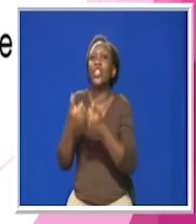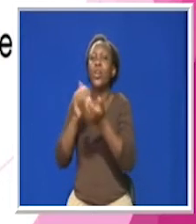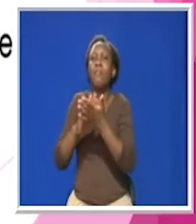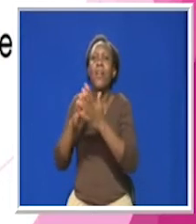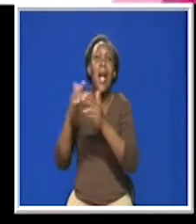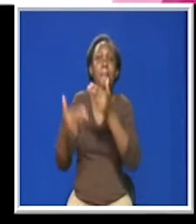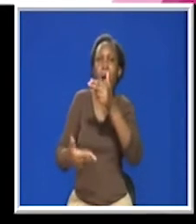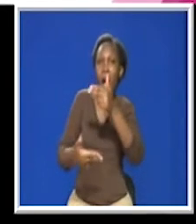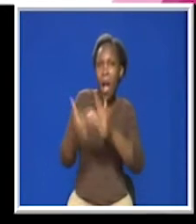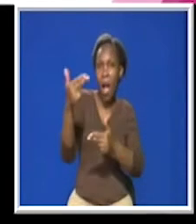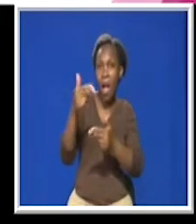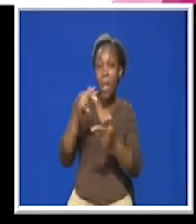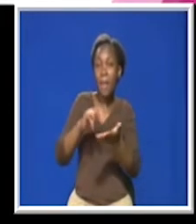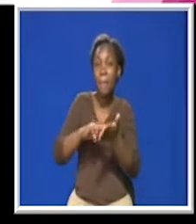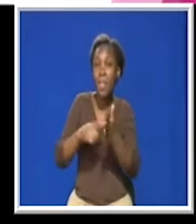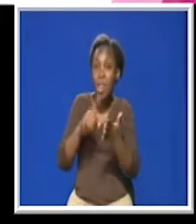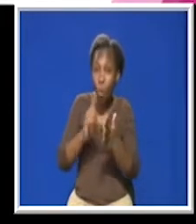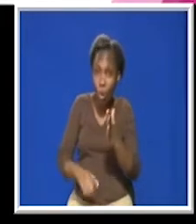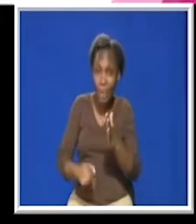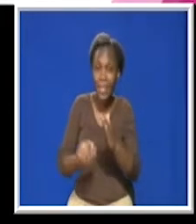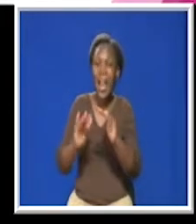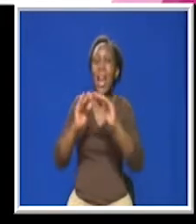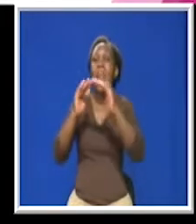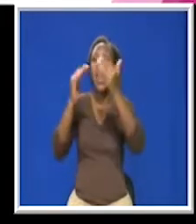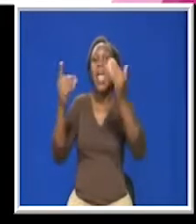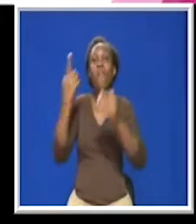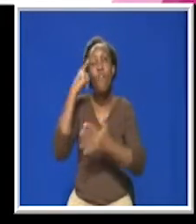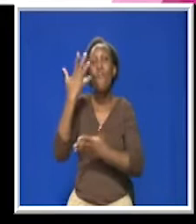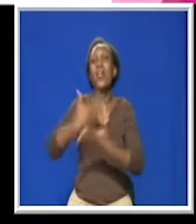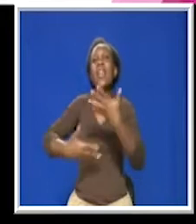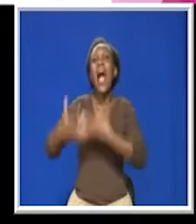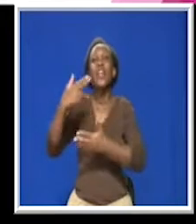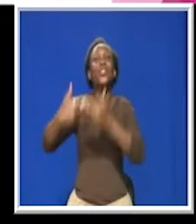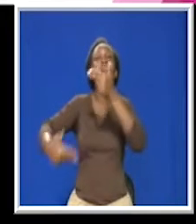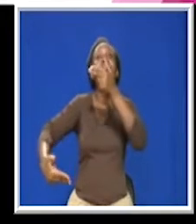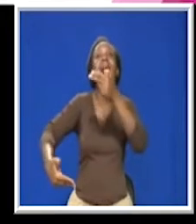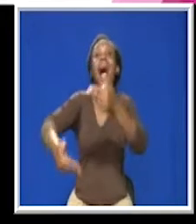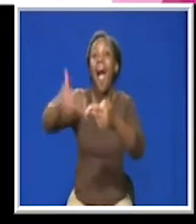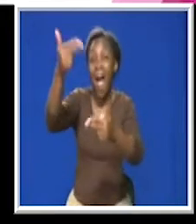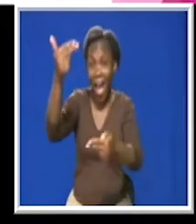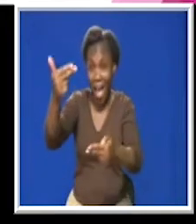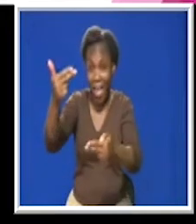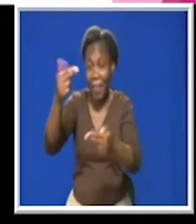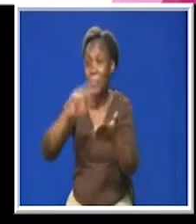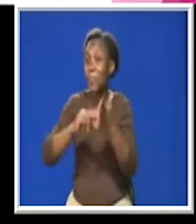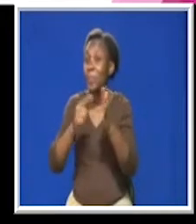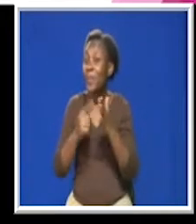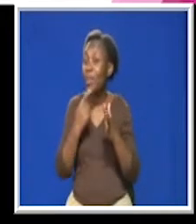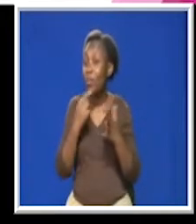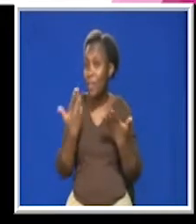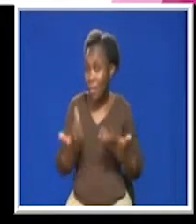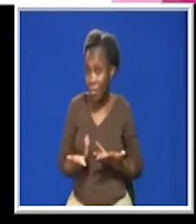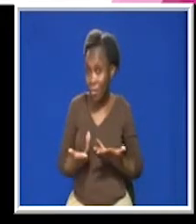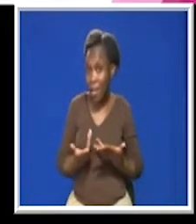this increases the rate of reaction. So we can conclusively say